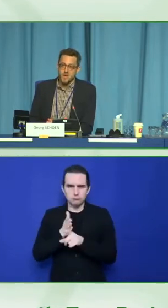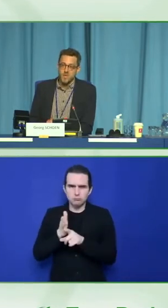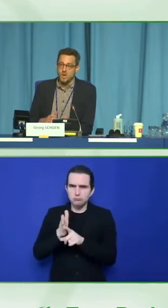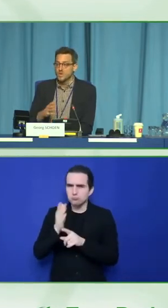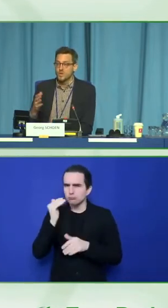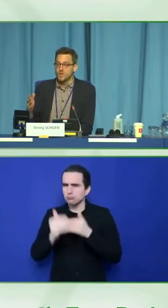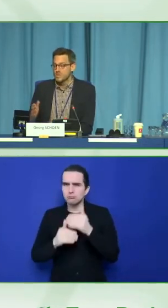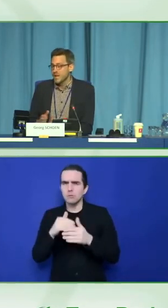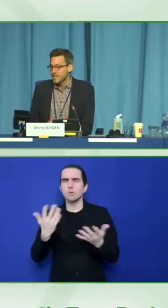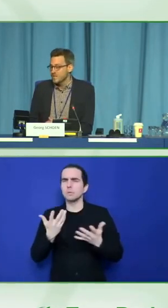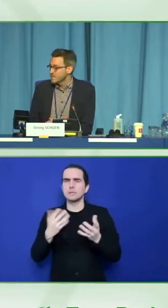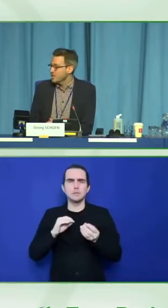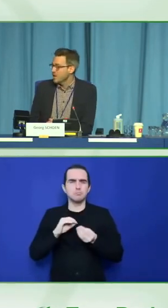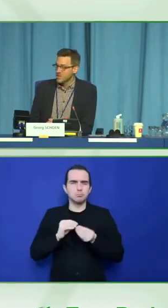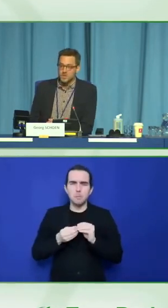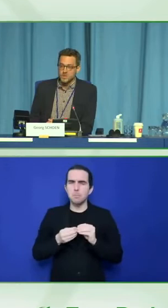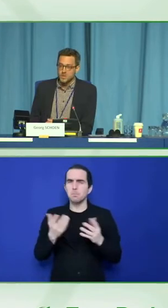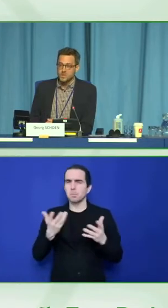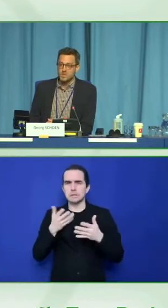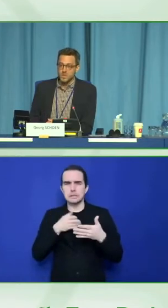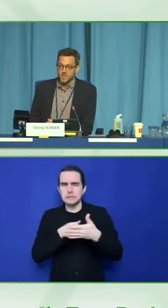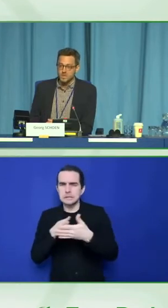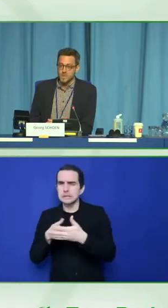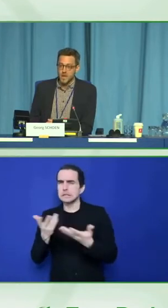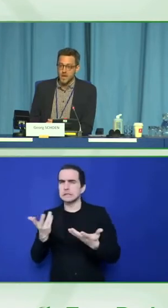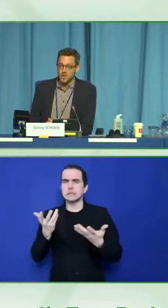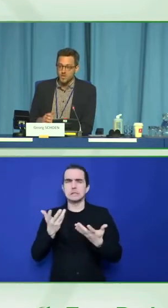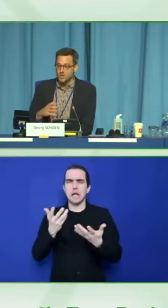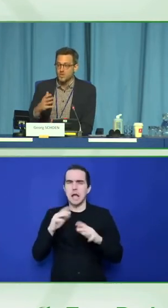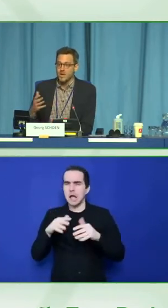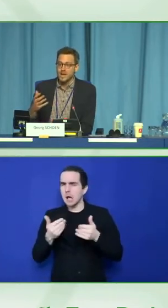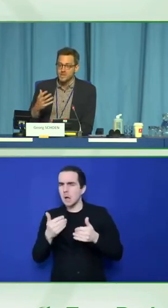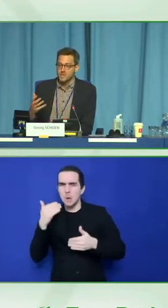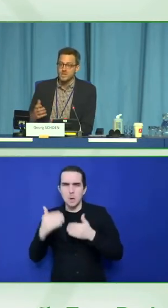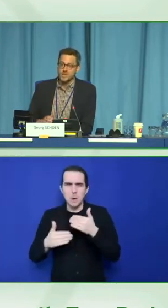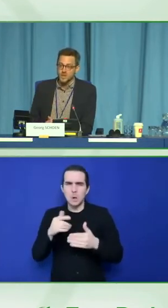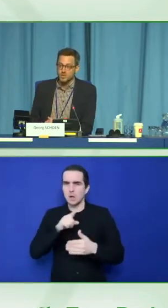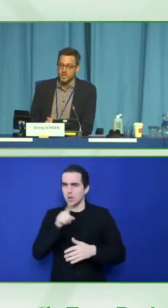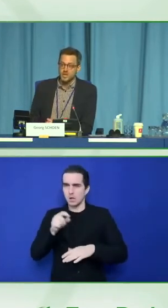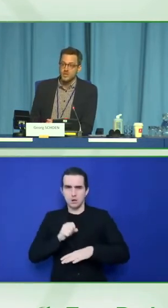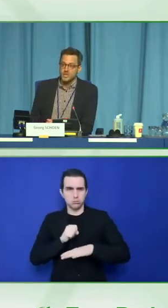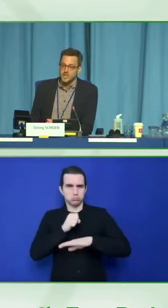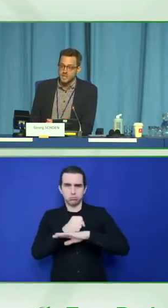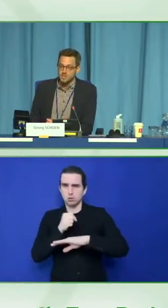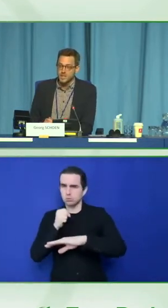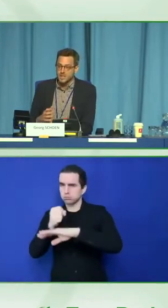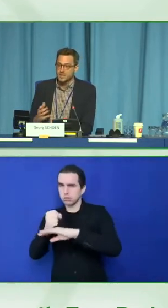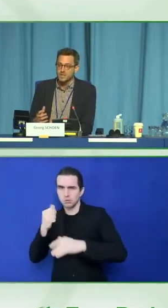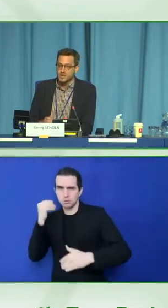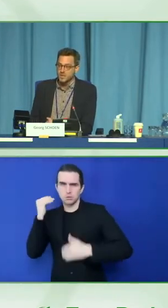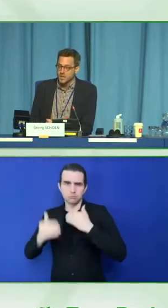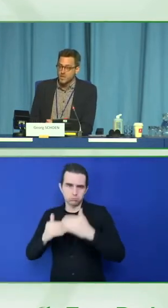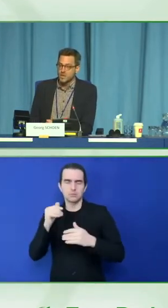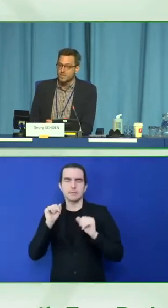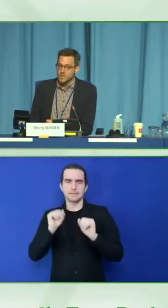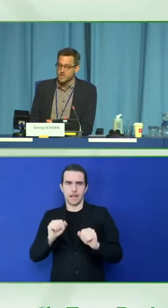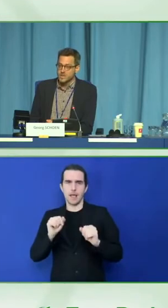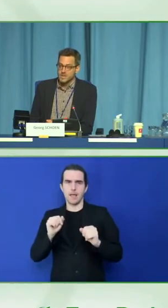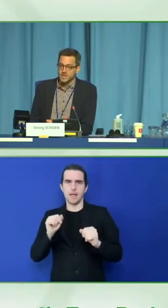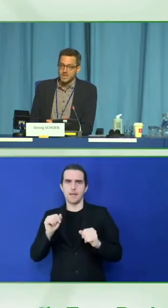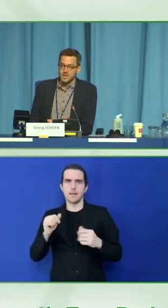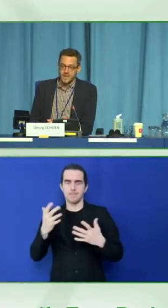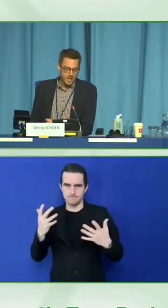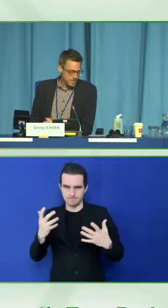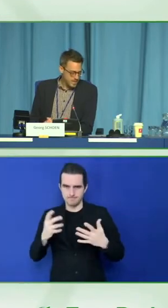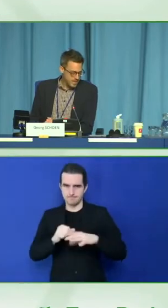And what your perspective is on how you could support them, or what your plan is to adopt inclusion and disability into your core